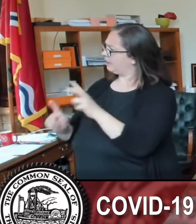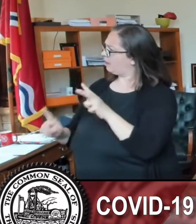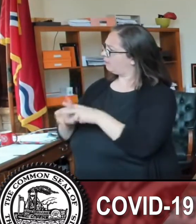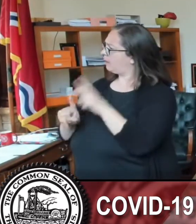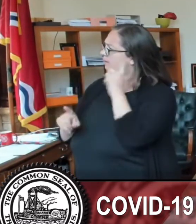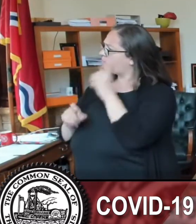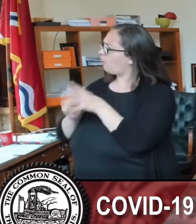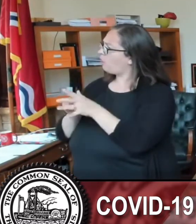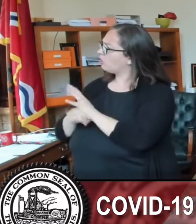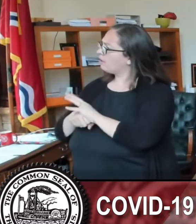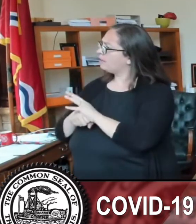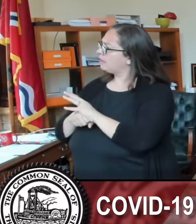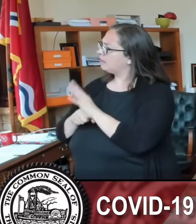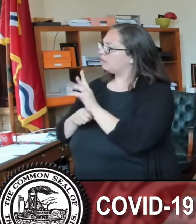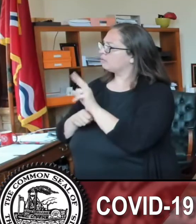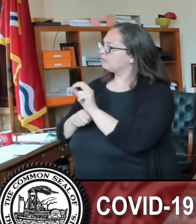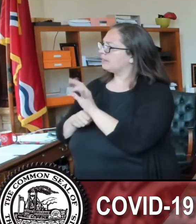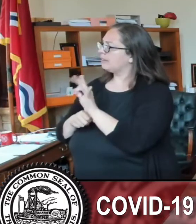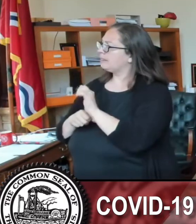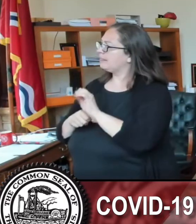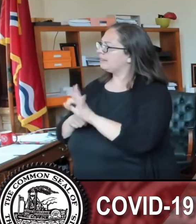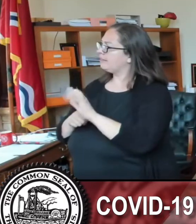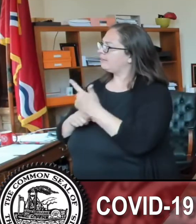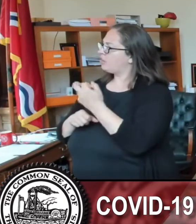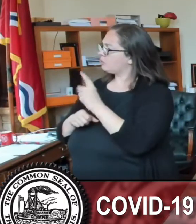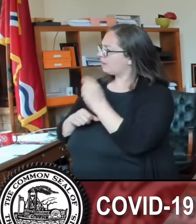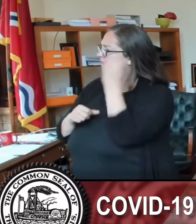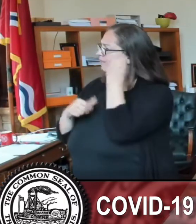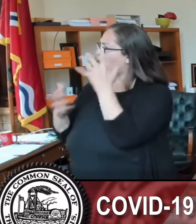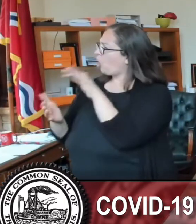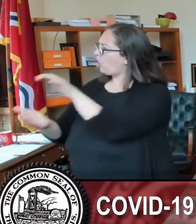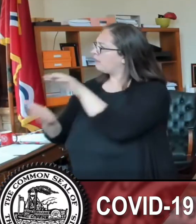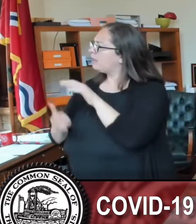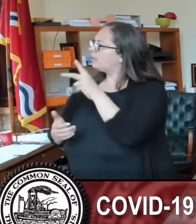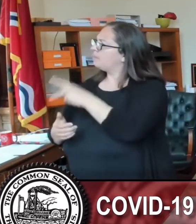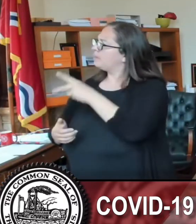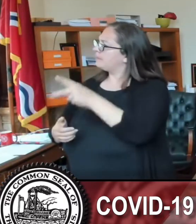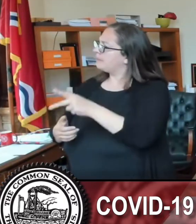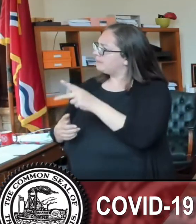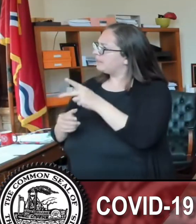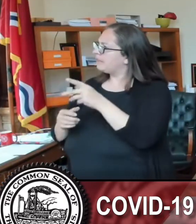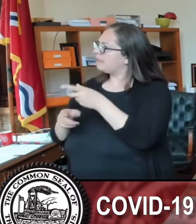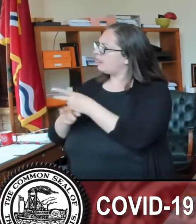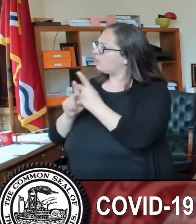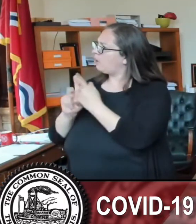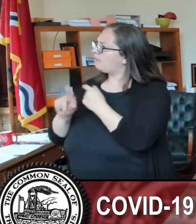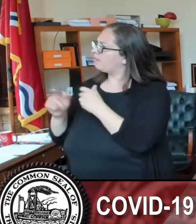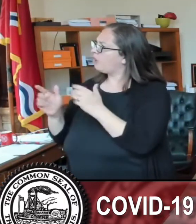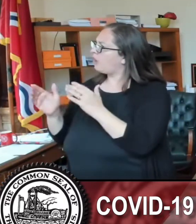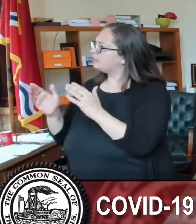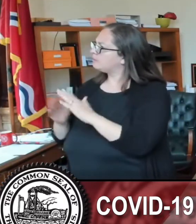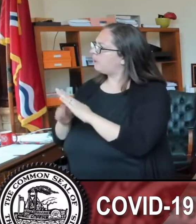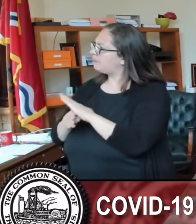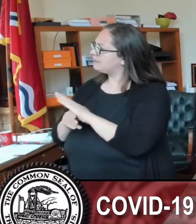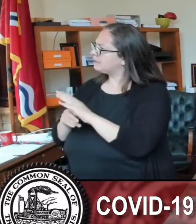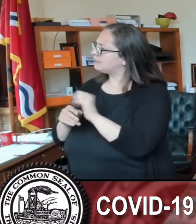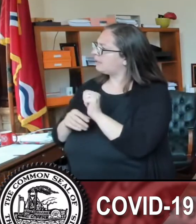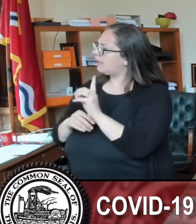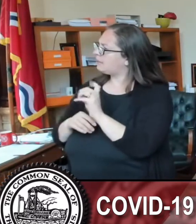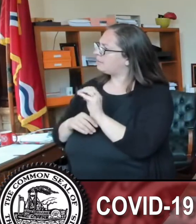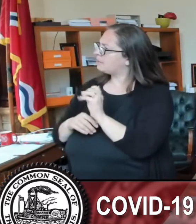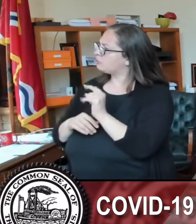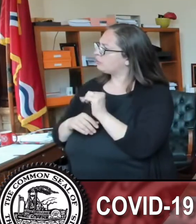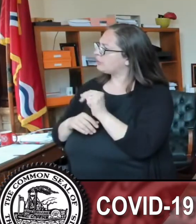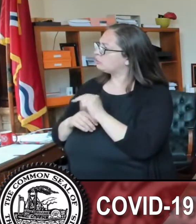COVID-19 relief grants if they've already received a PPP loan from the Small Business Administration? They can. They can. You can